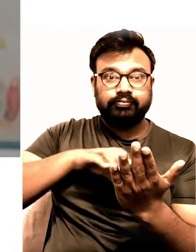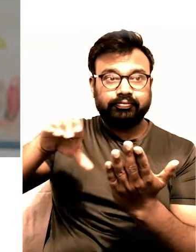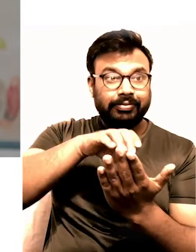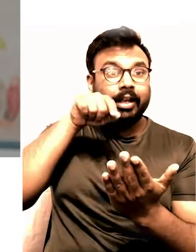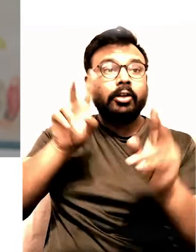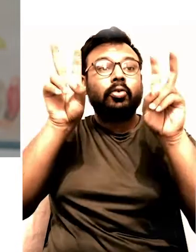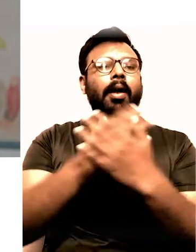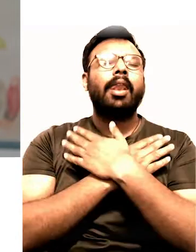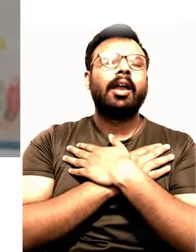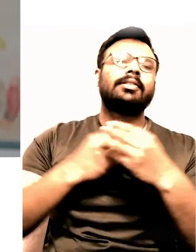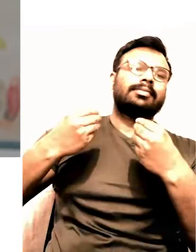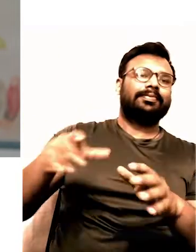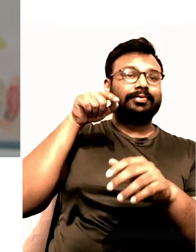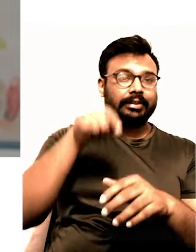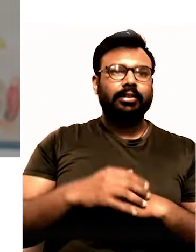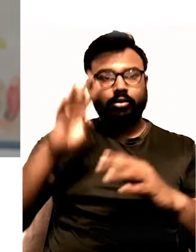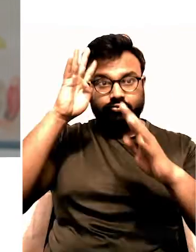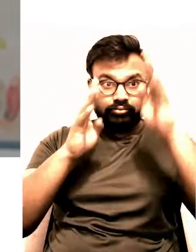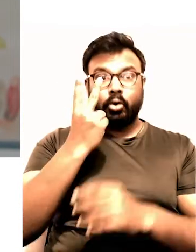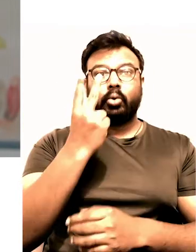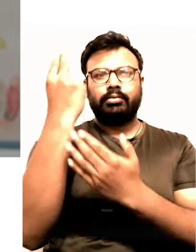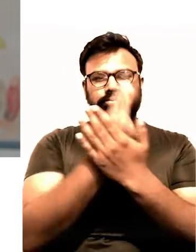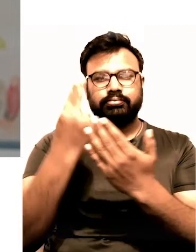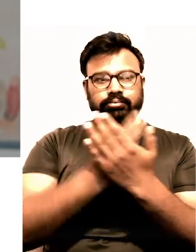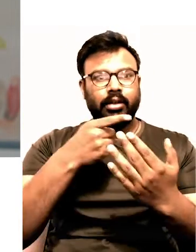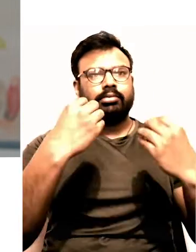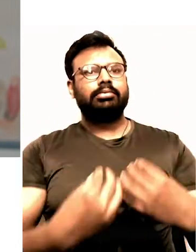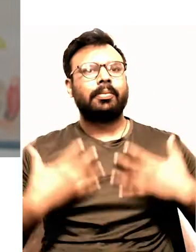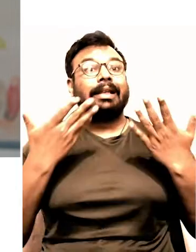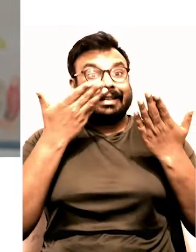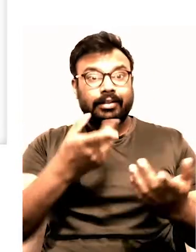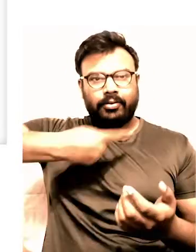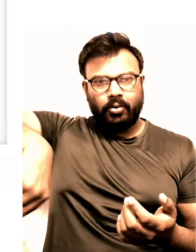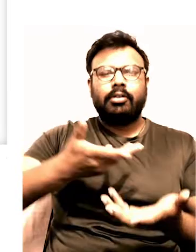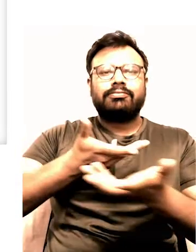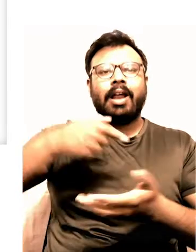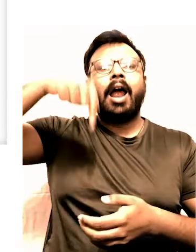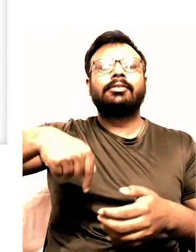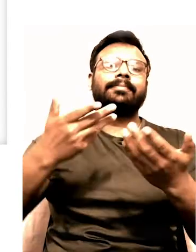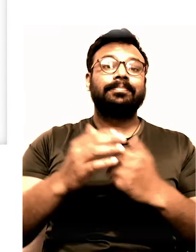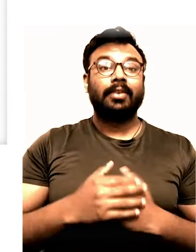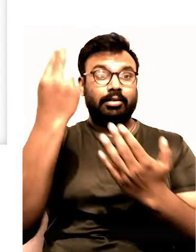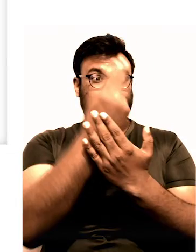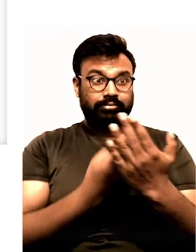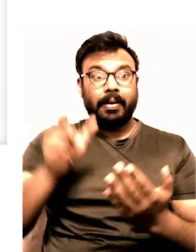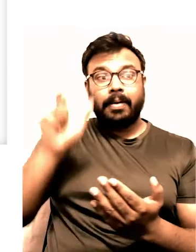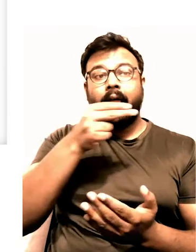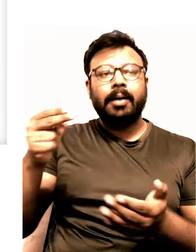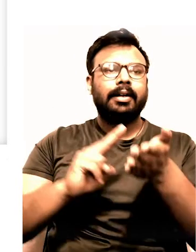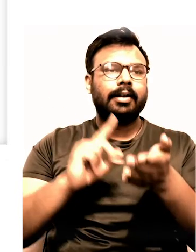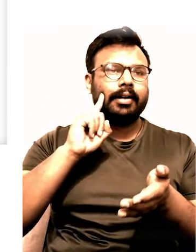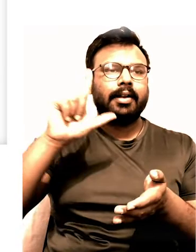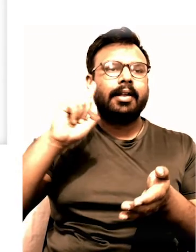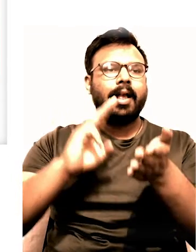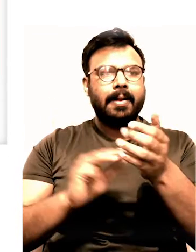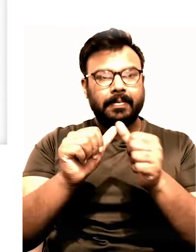love inspired the creation of the two artworks that we will be discussing today. A painting by Nilima Sheikh from Maps